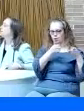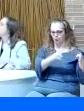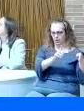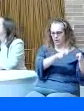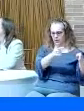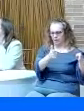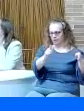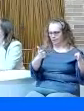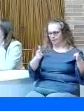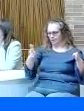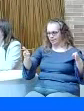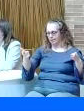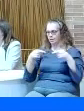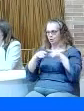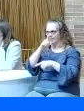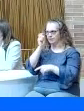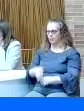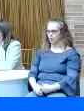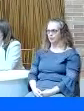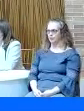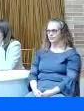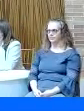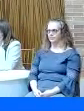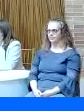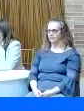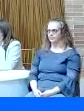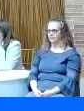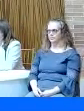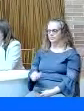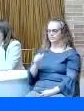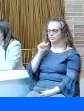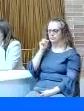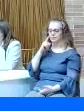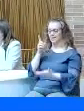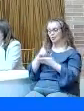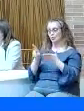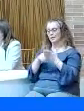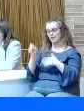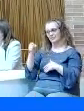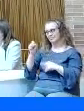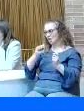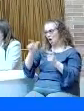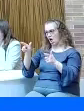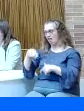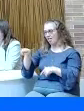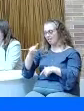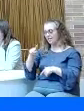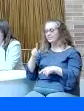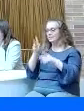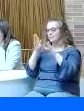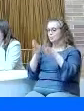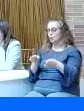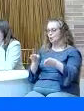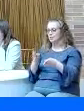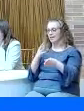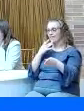brokers that were taking full advantage of those fears of that flight